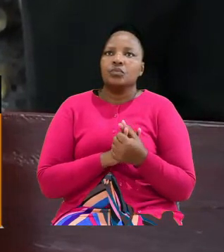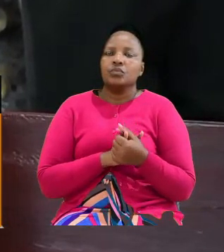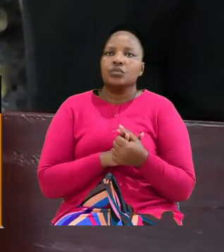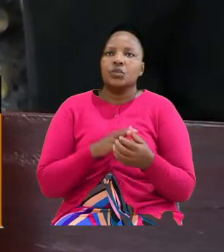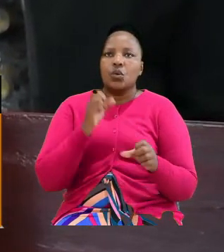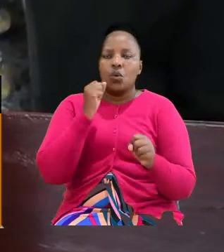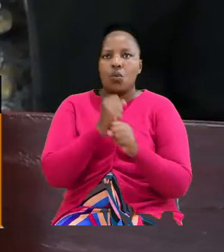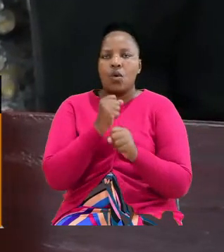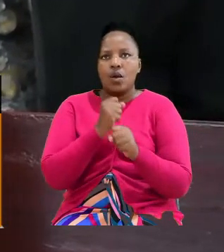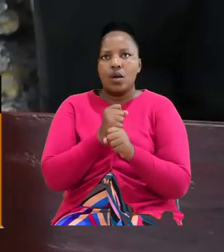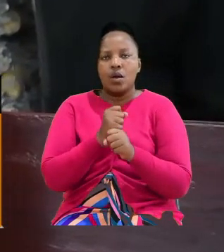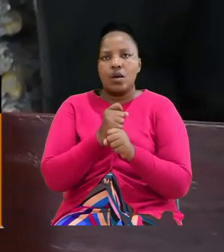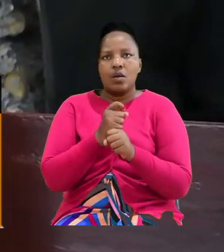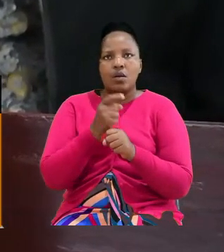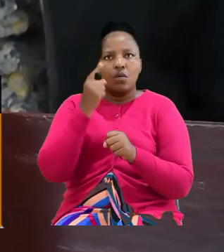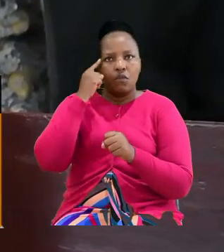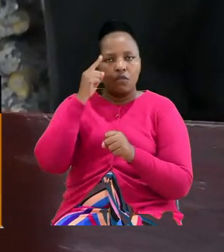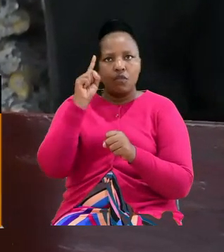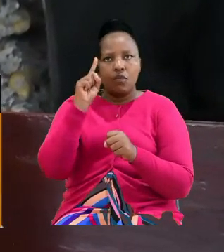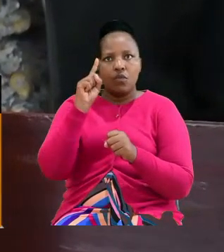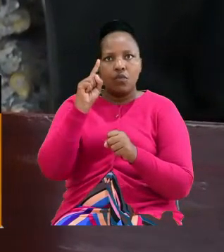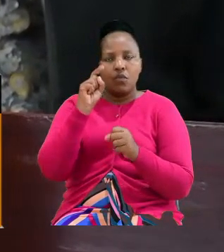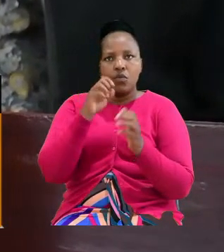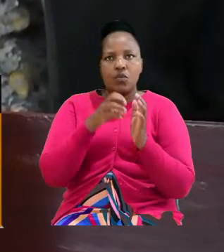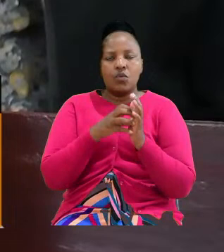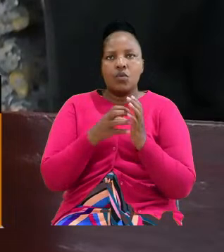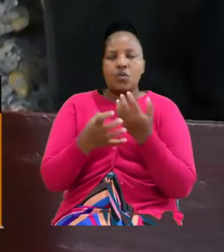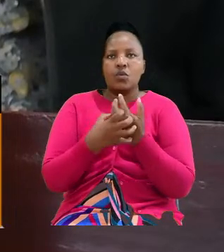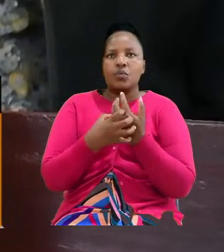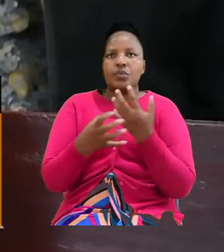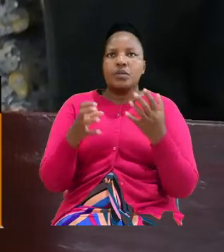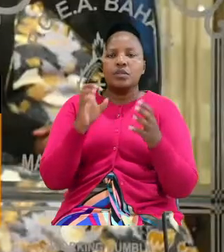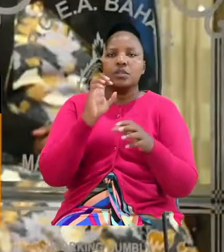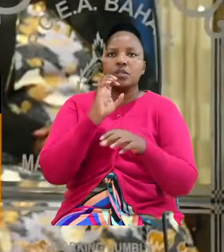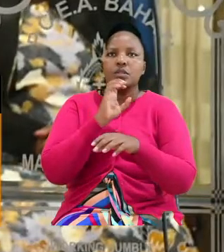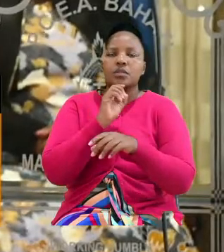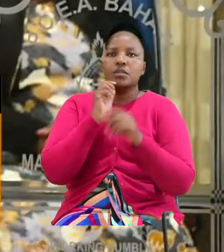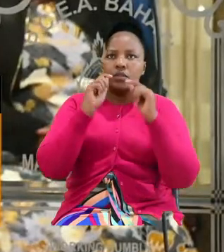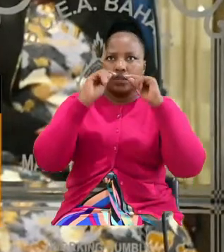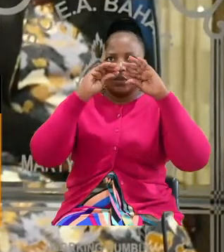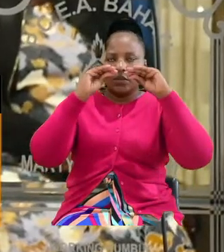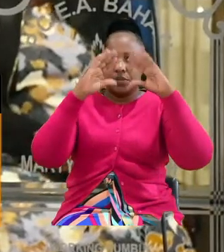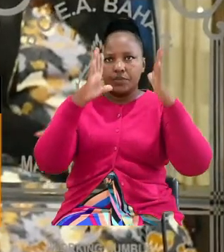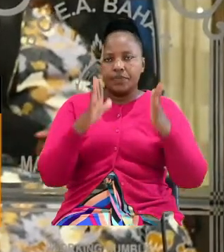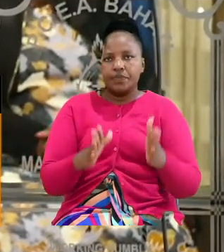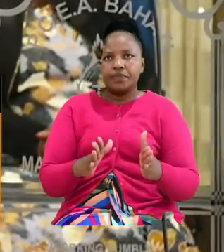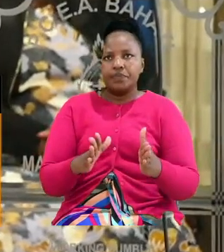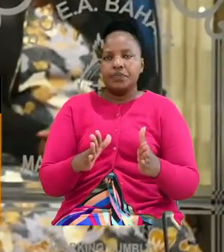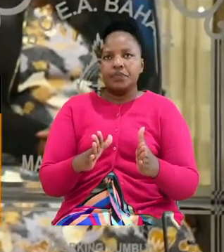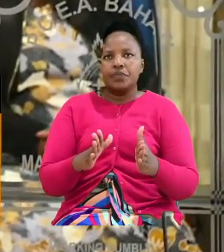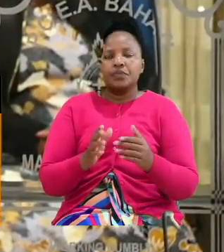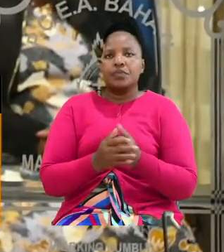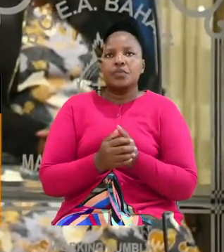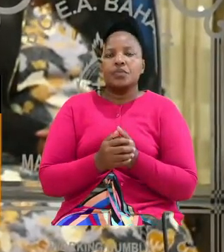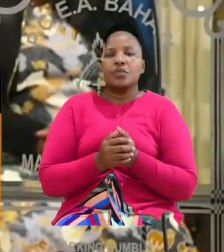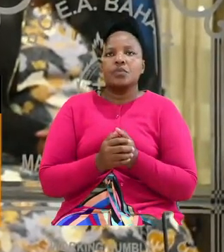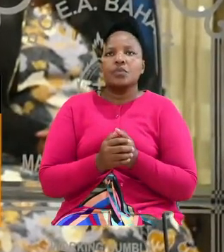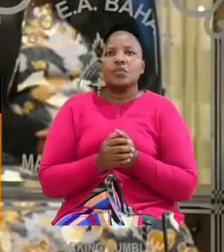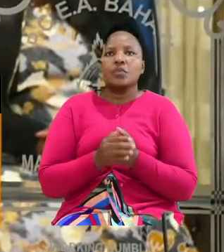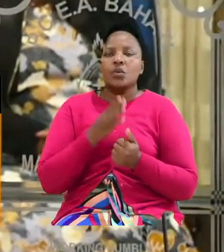Vacancy of a computer teacher. PCA Bahati Mataya Parish wishes to competitively recruit a graduate